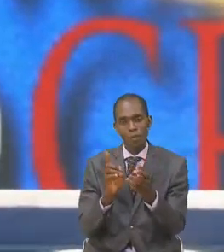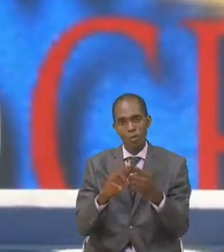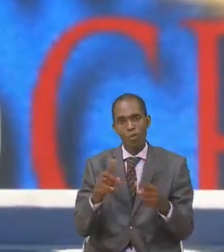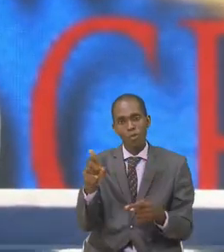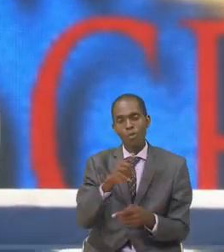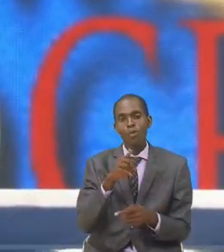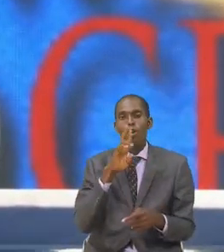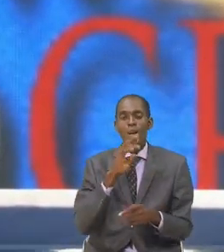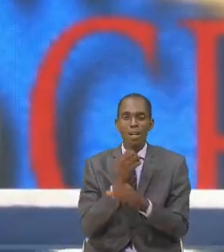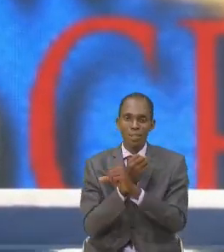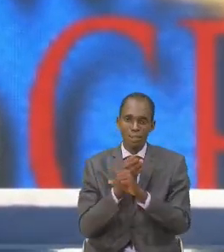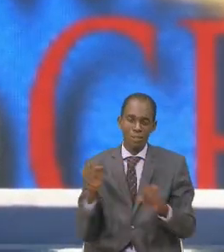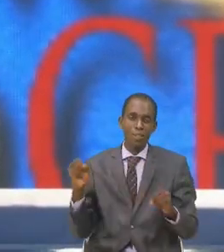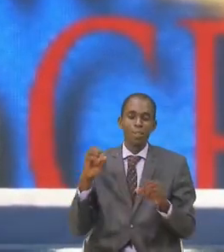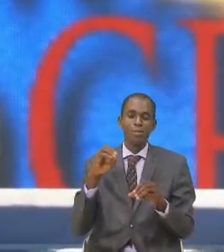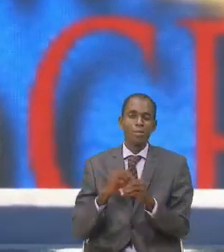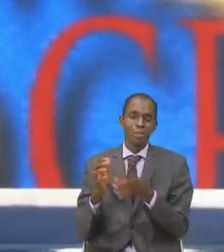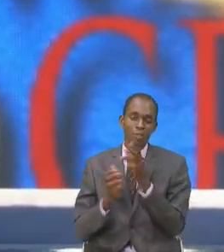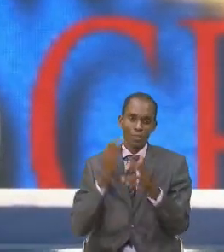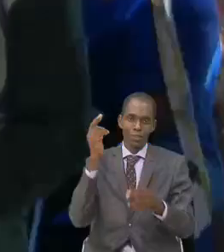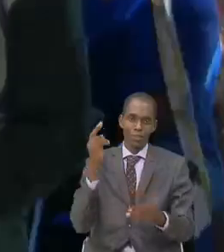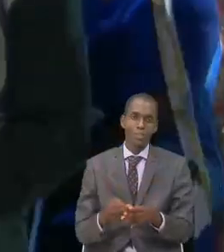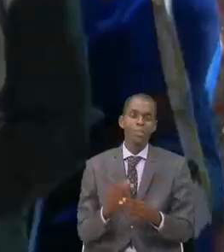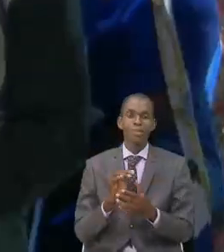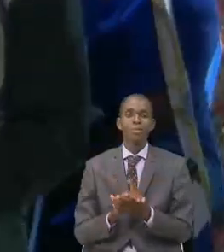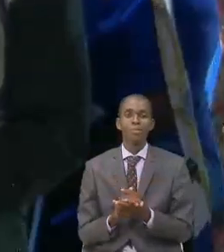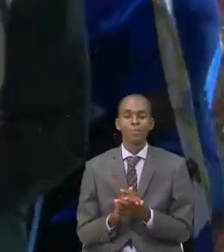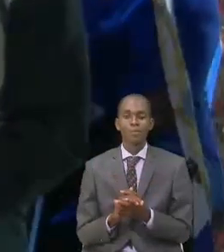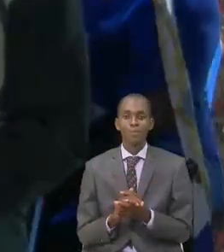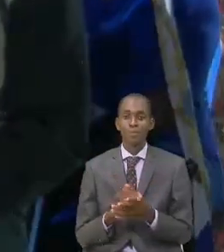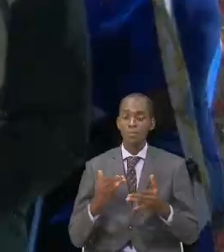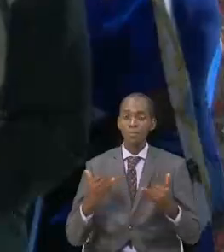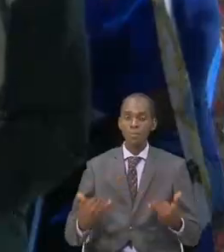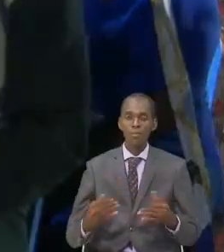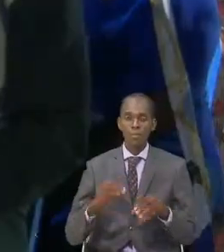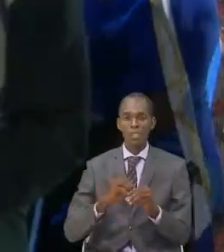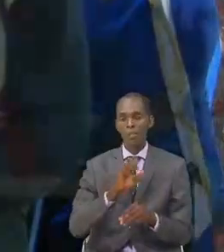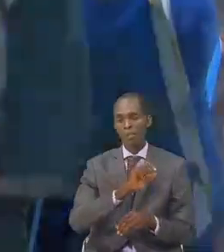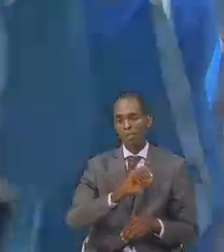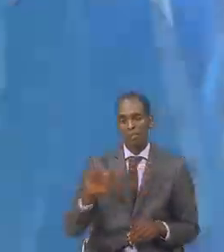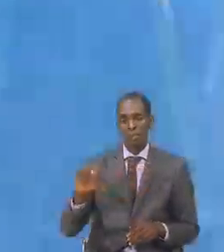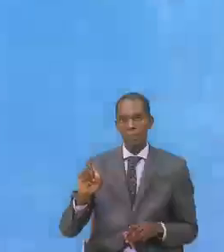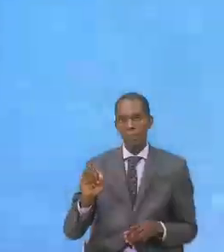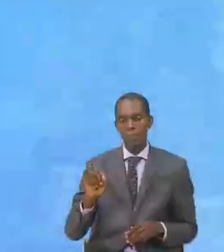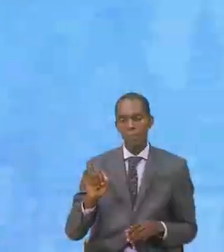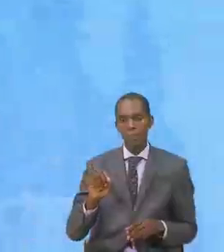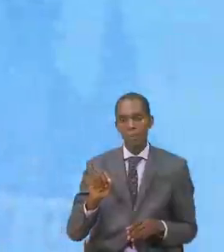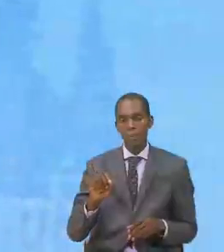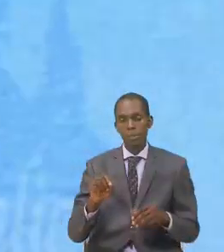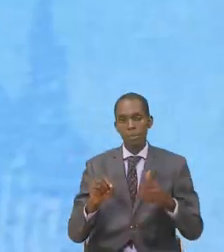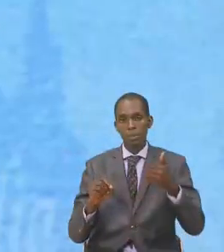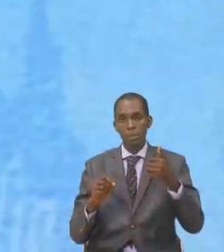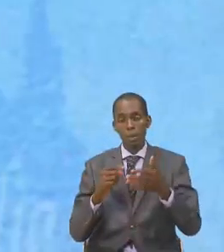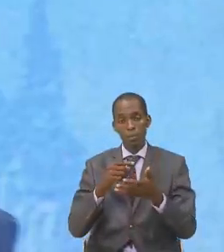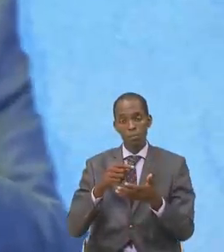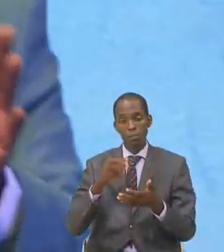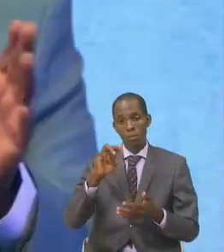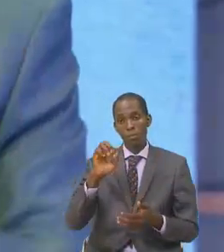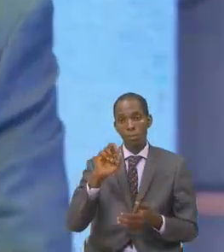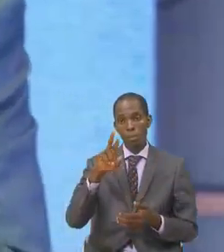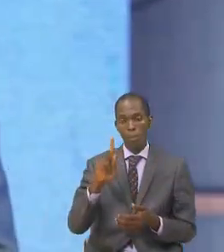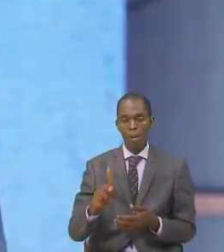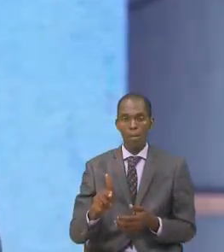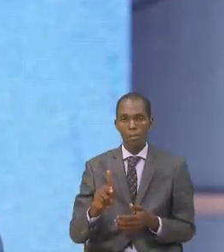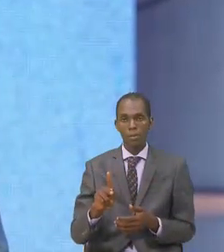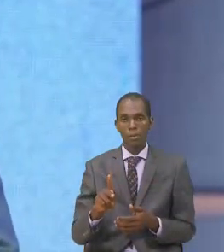you. You are saved in Jesus' name. And then look at chapter